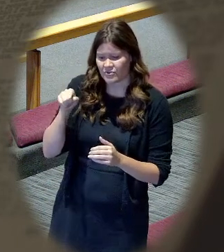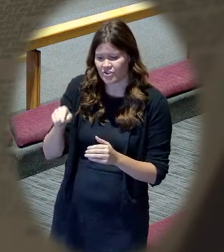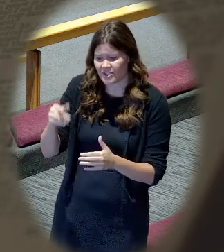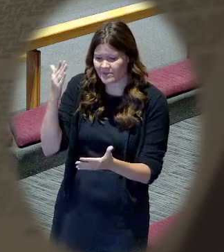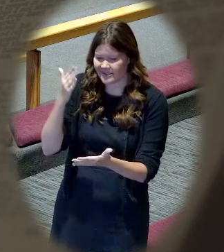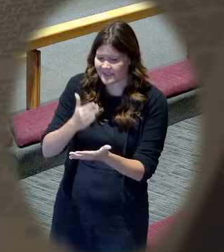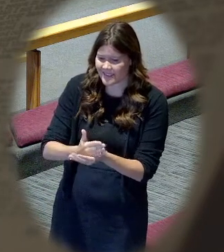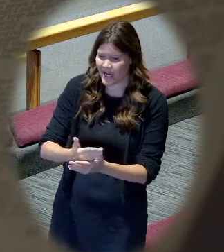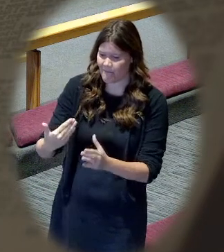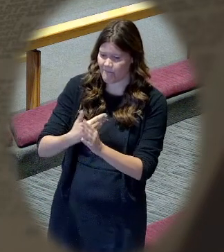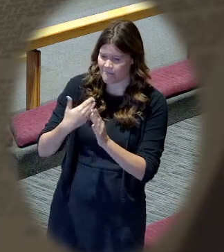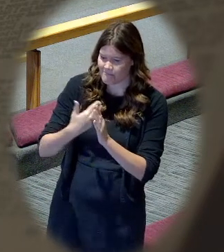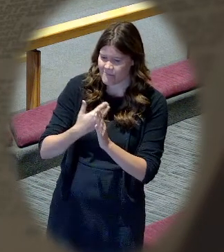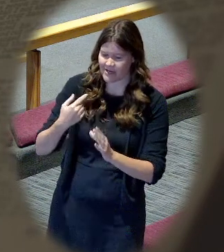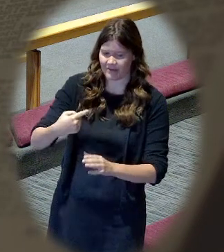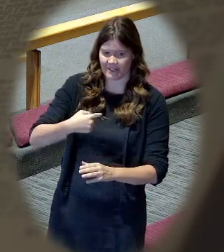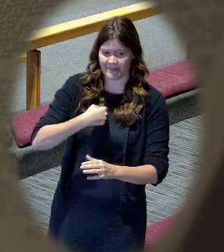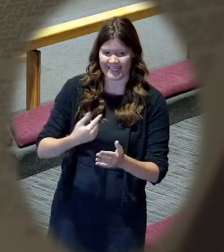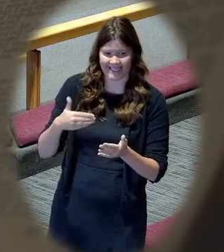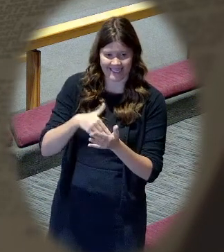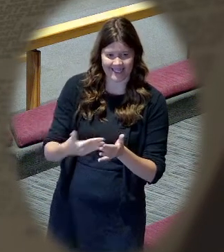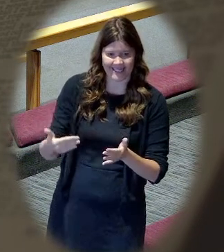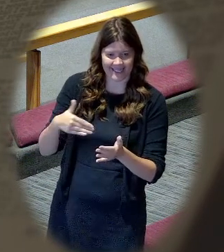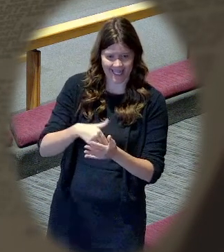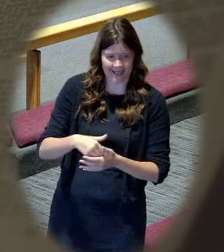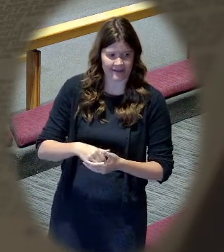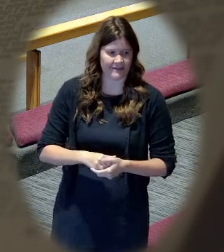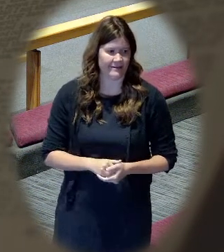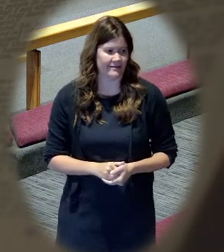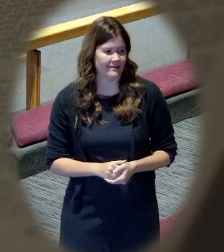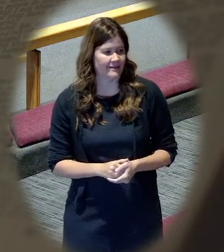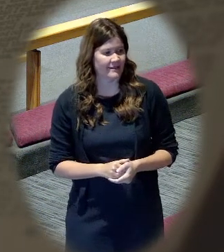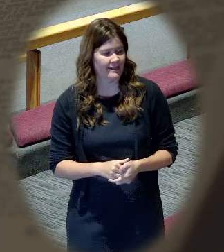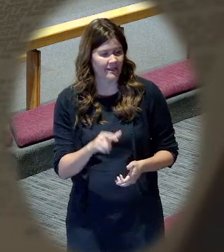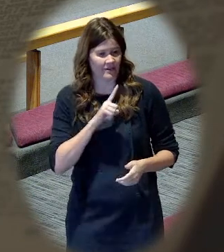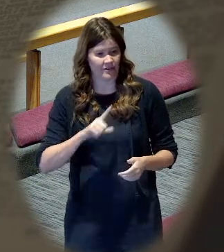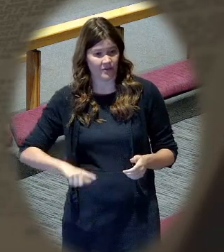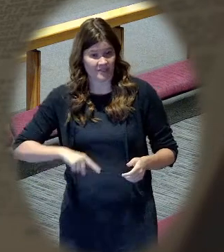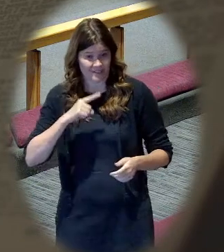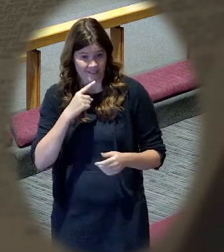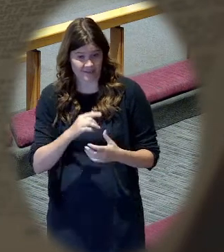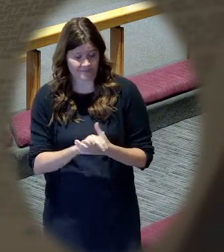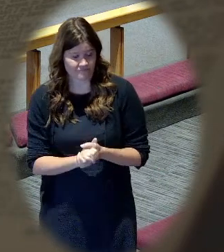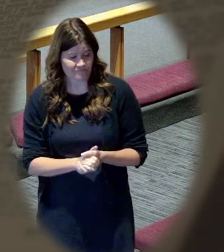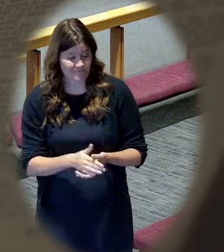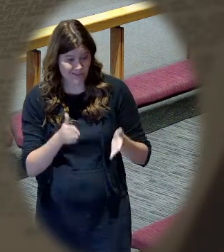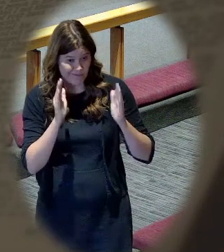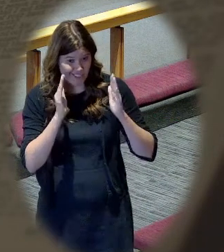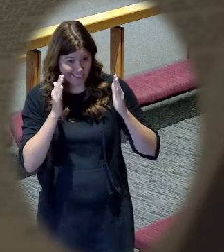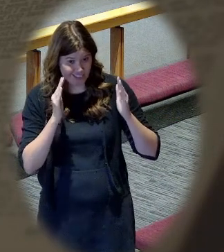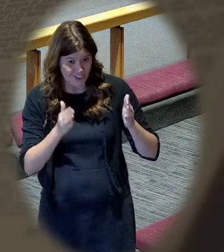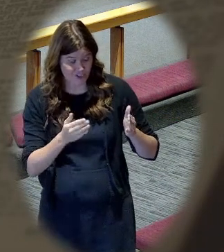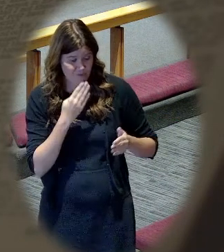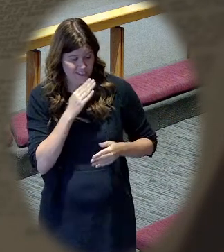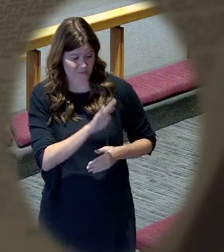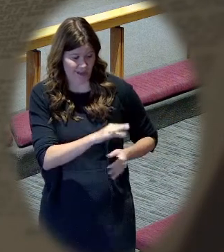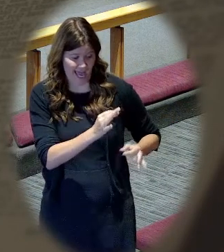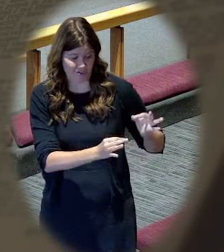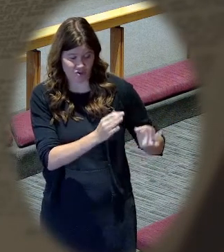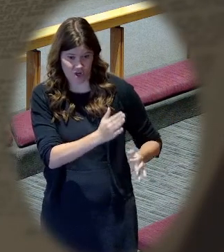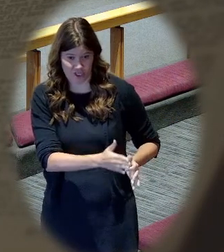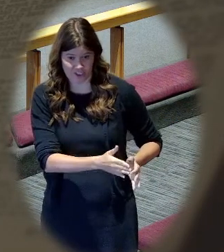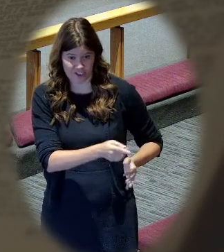me down by her continual coming.' And the Lord said, 'Hear what the unrighteous judge